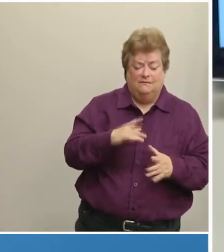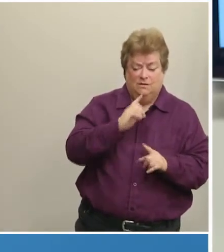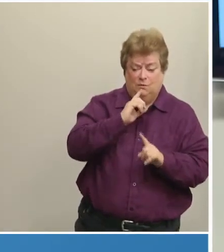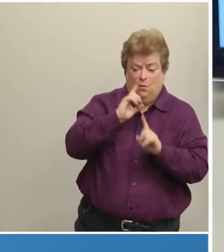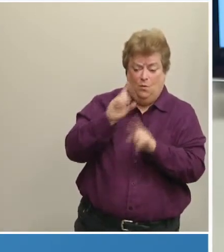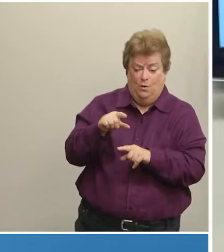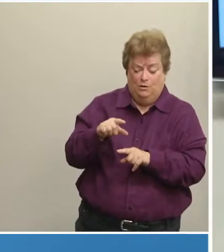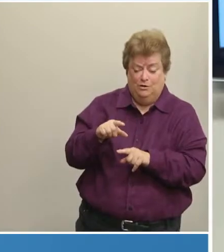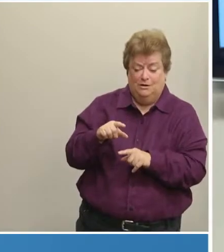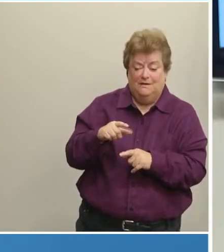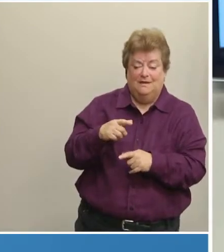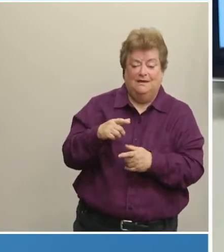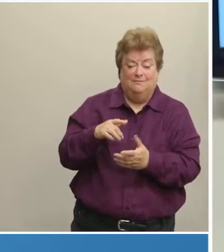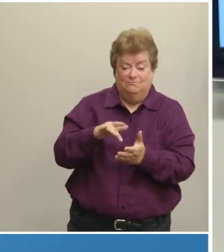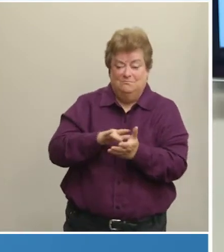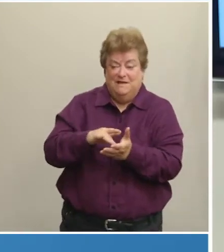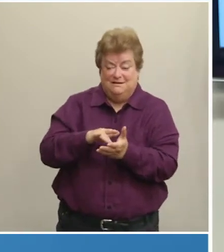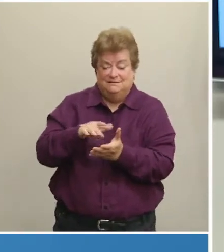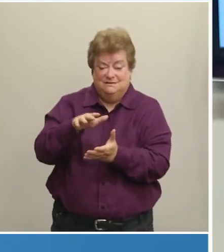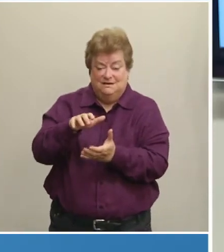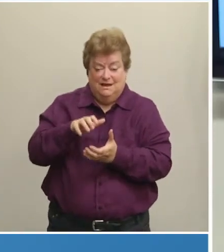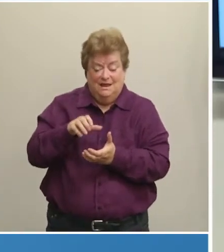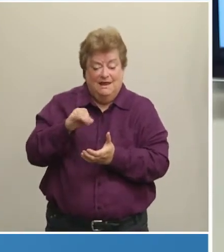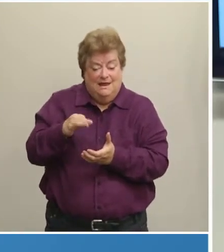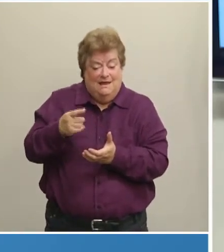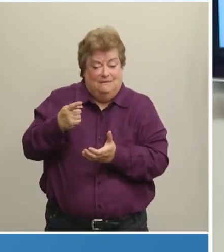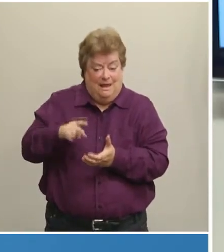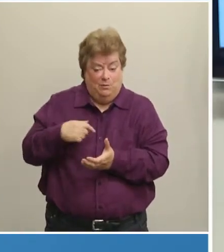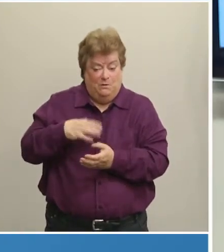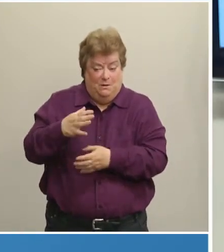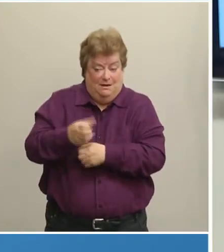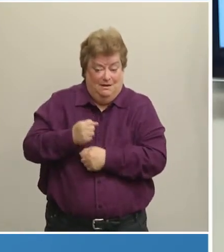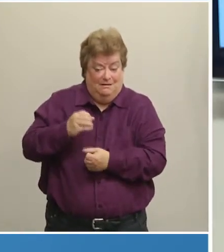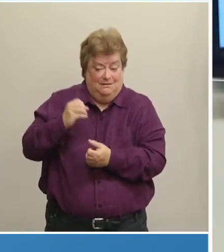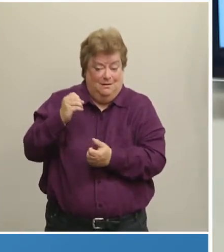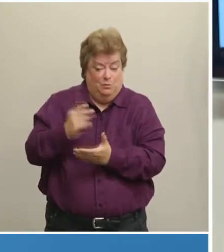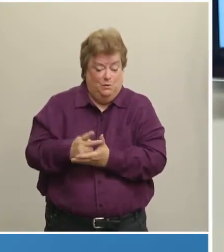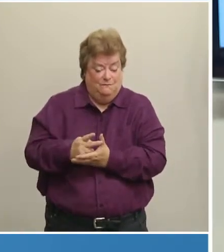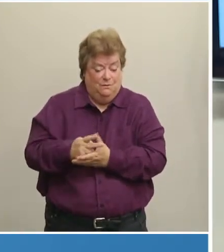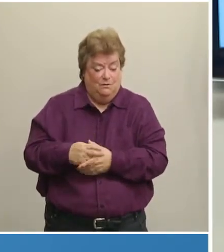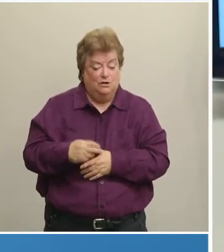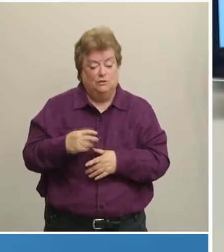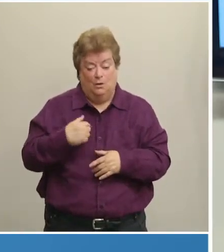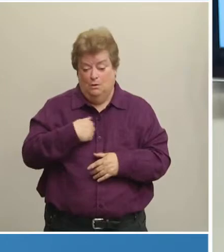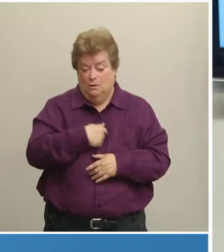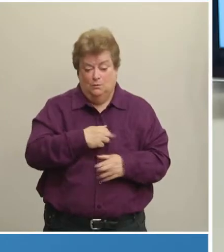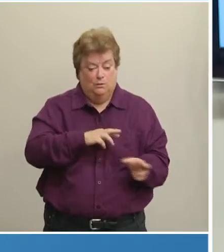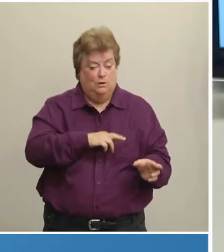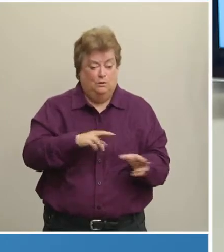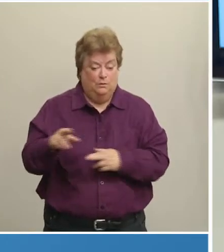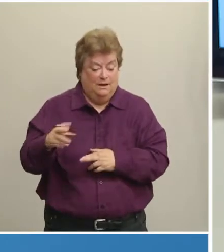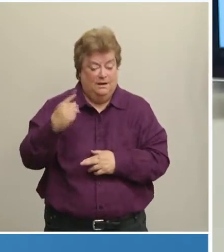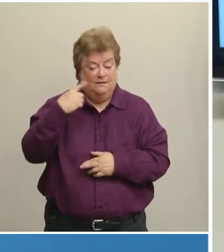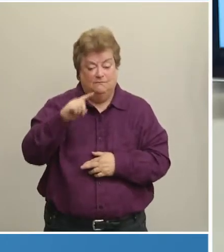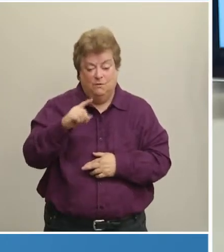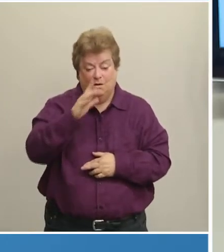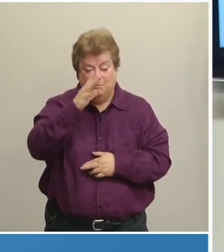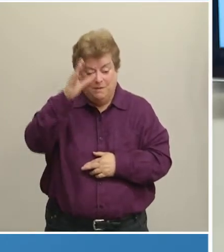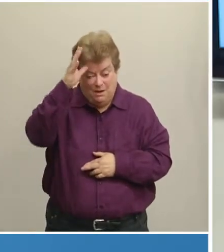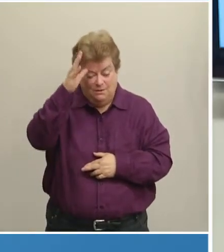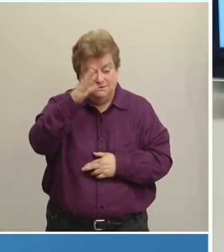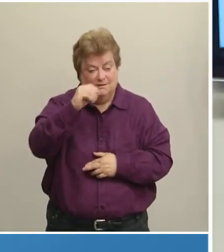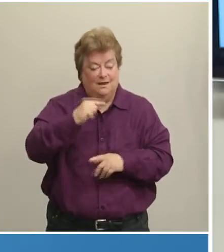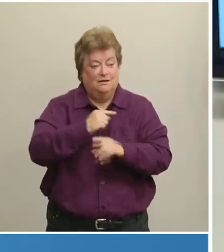vaccine this week in case we did get the approval. So we're ready to have parents and guardians